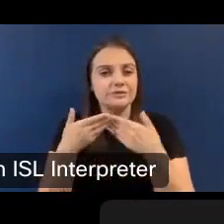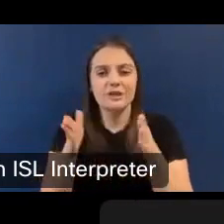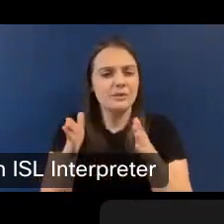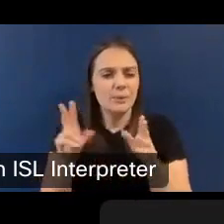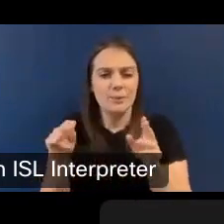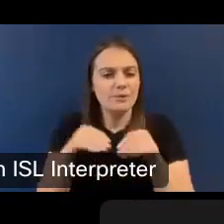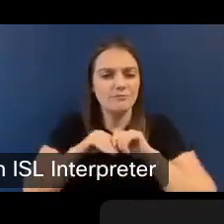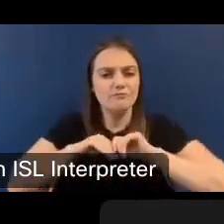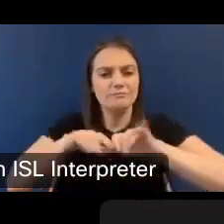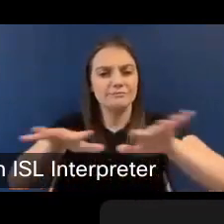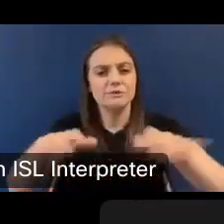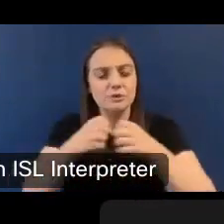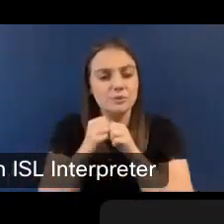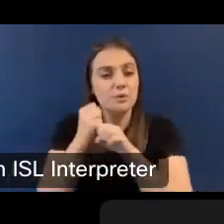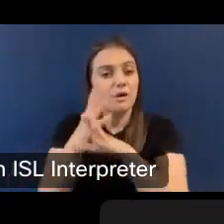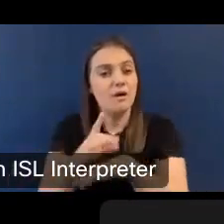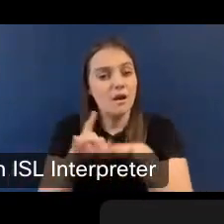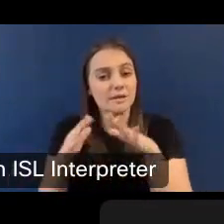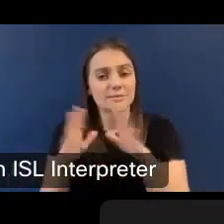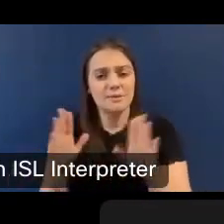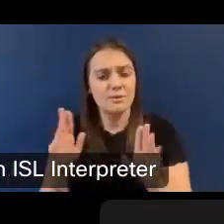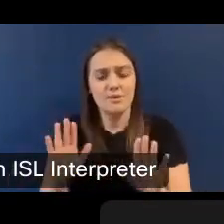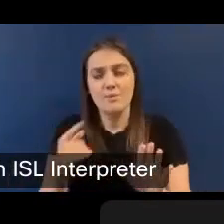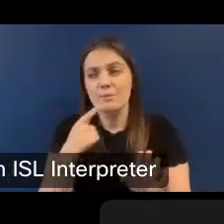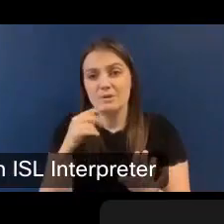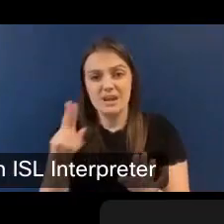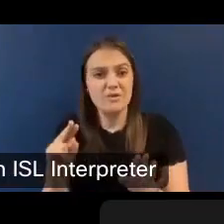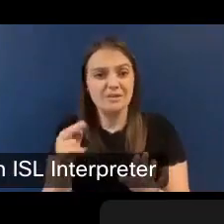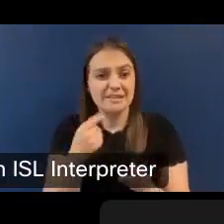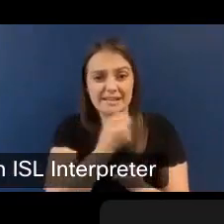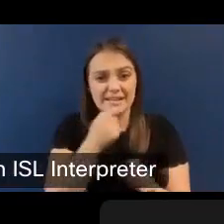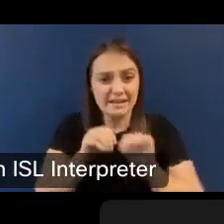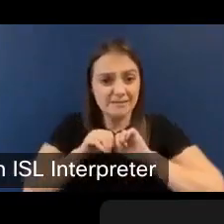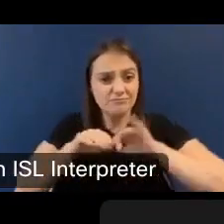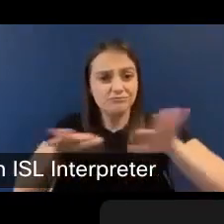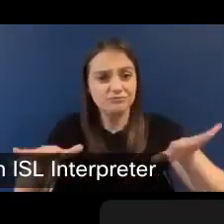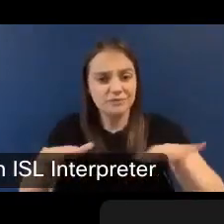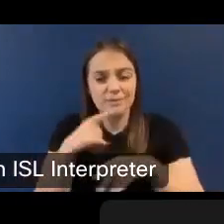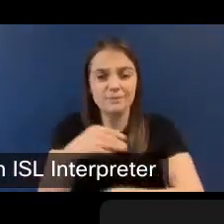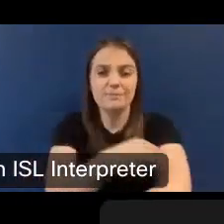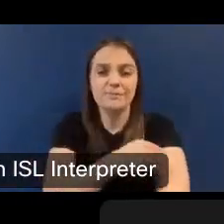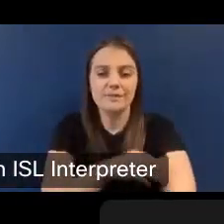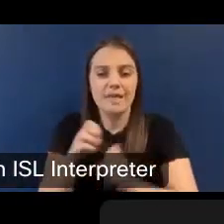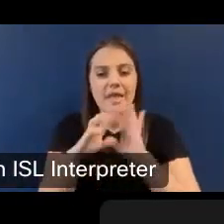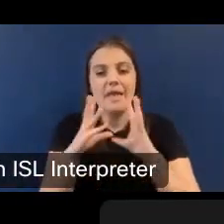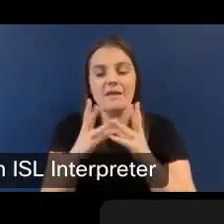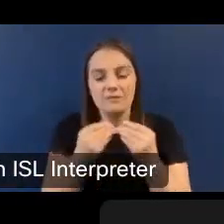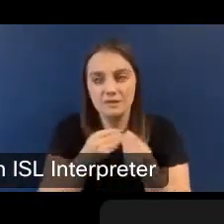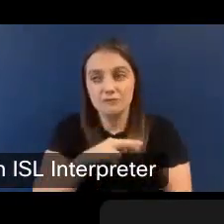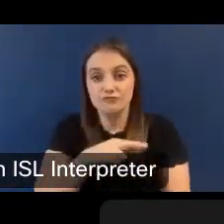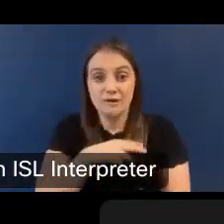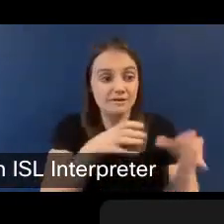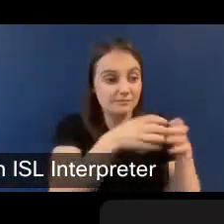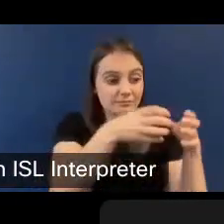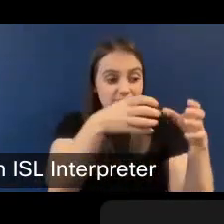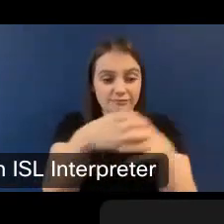but it's definitely something that I think could be scaled very easily. The problem is because everywhere is so siloed and everyone has different signage